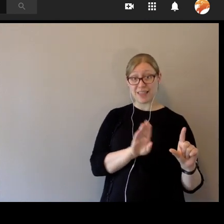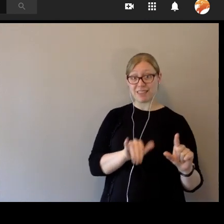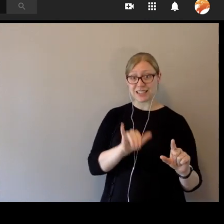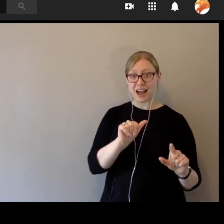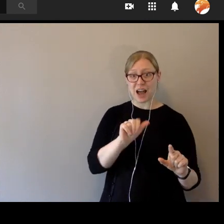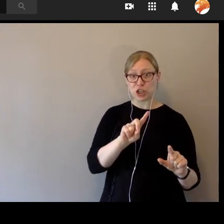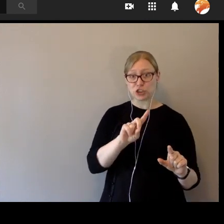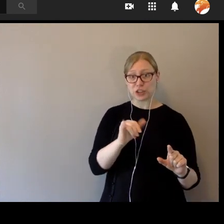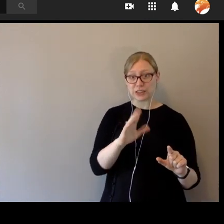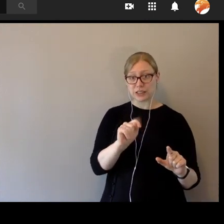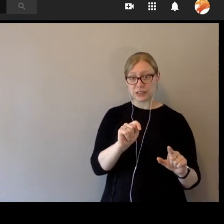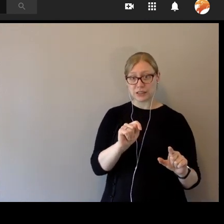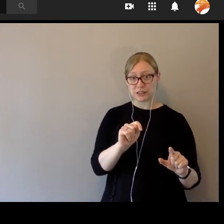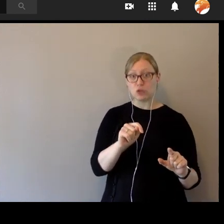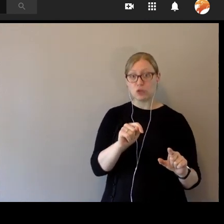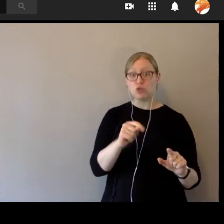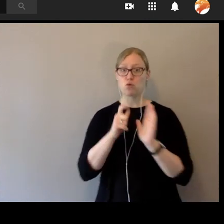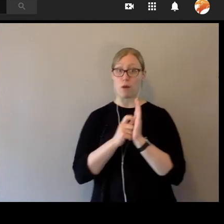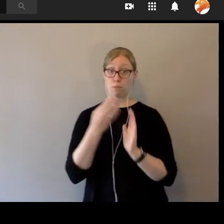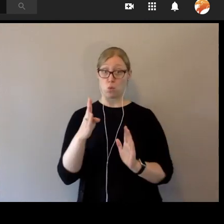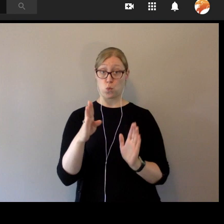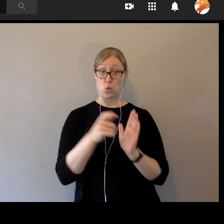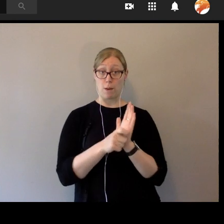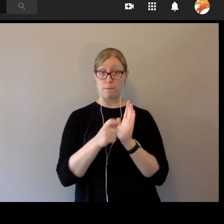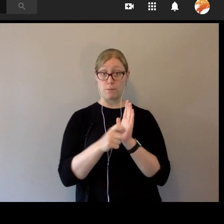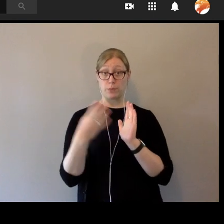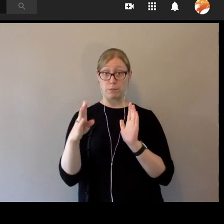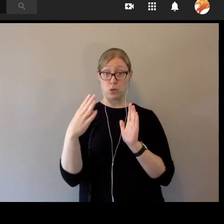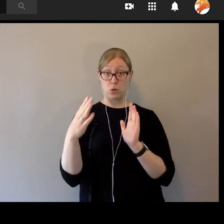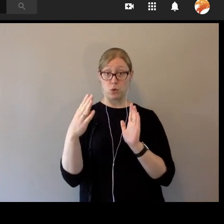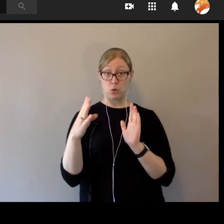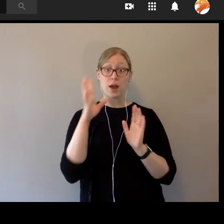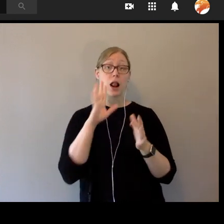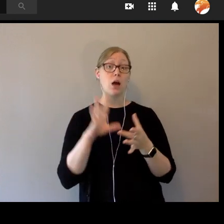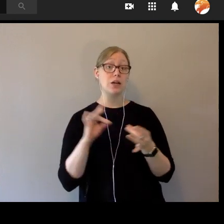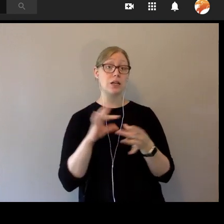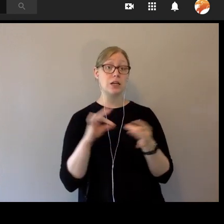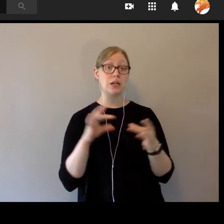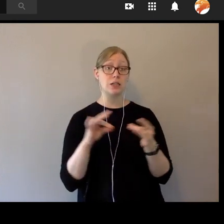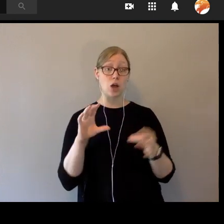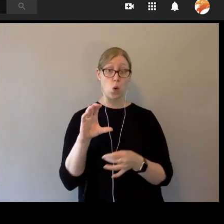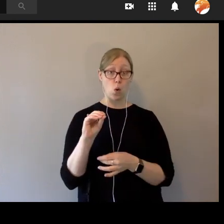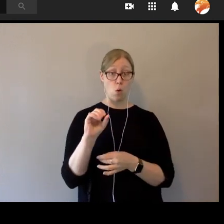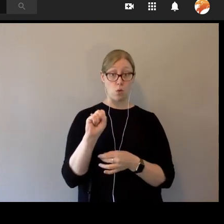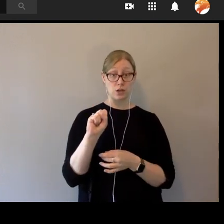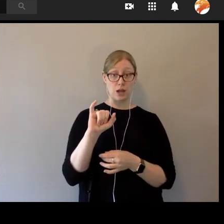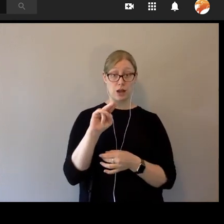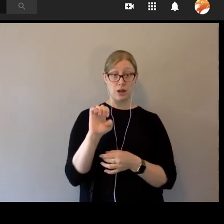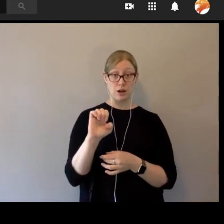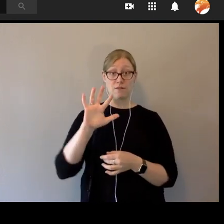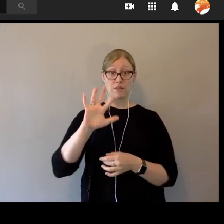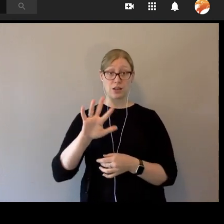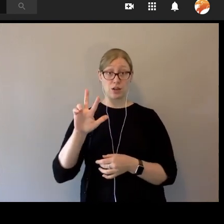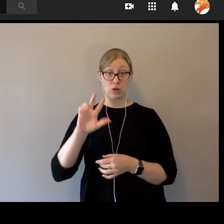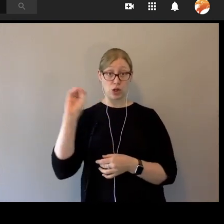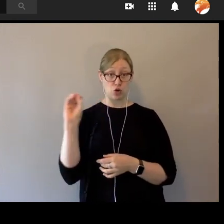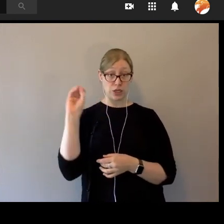I'm going to do this in blue, and I'm going to say that cosine of 53